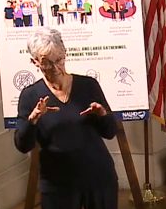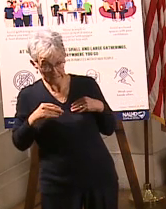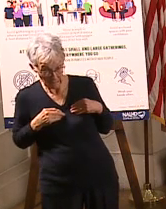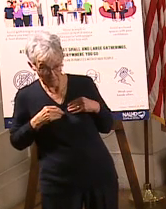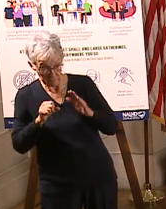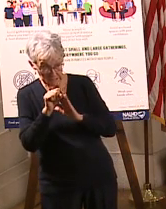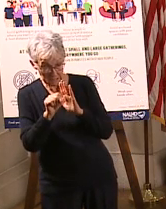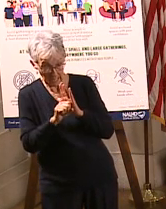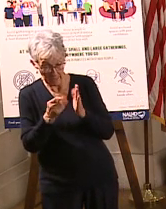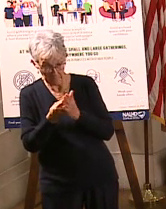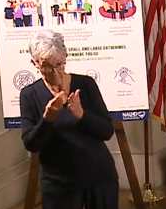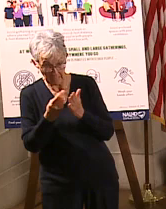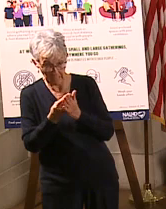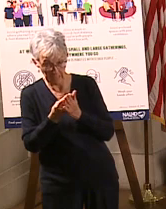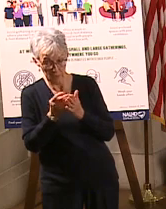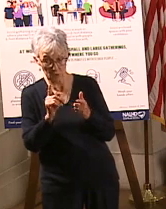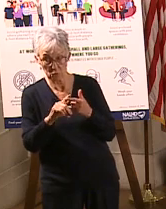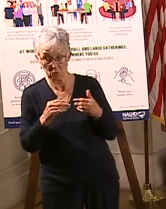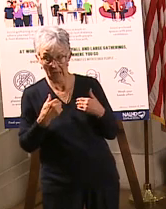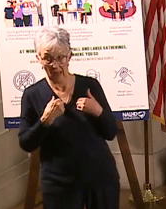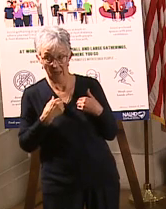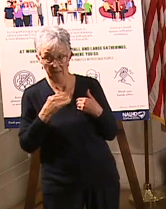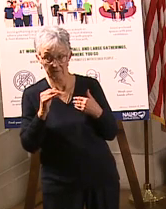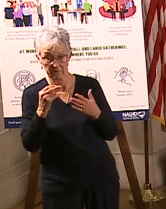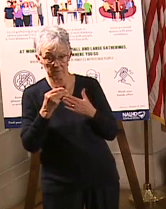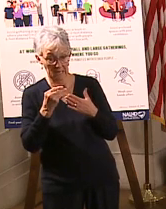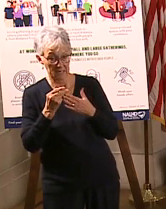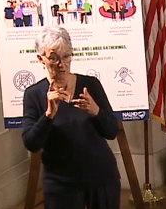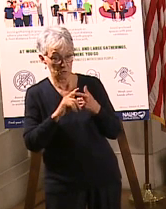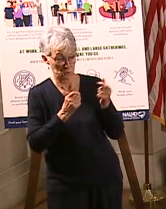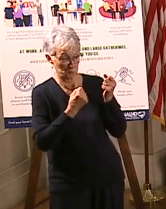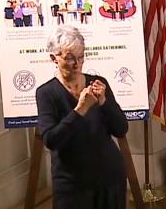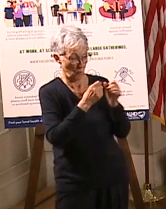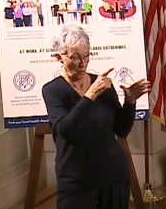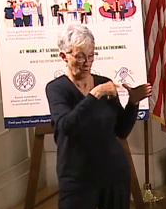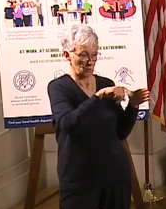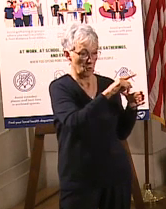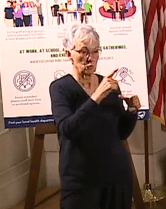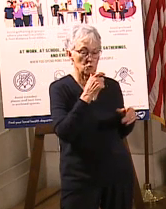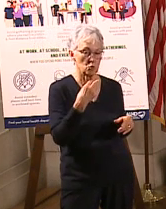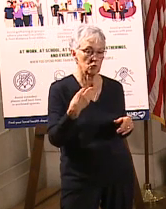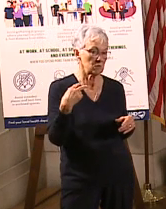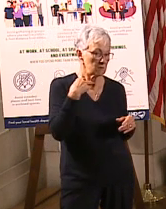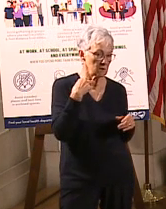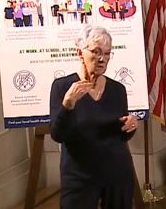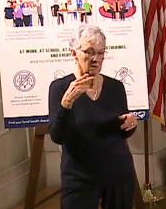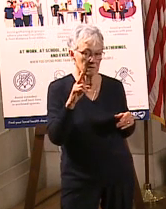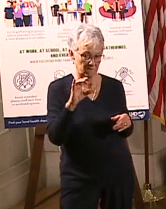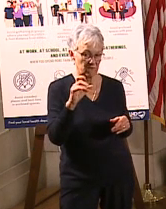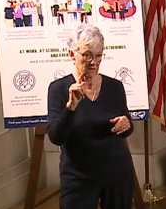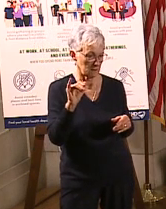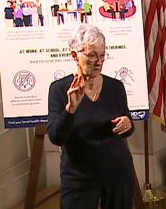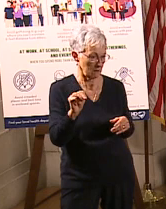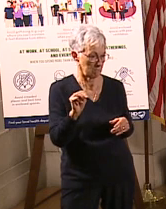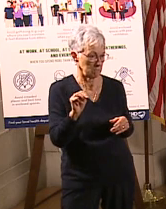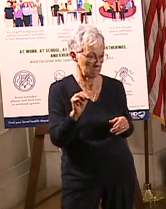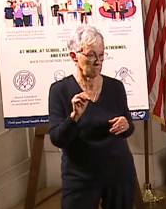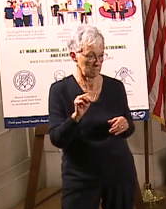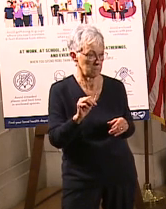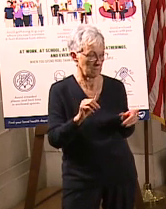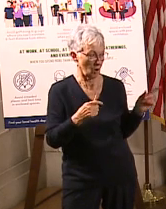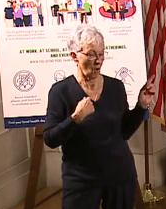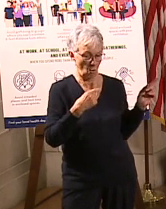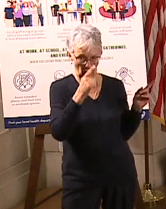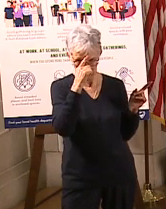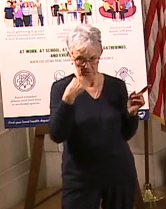Yes, you know, obviously we have to be a little bit more specific, but I certainly support the state's willingness to help these service